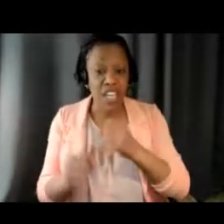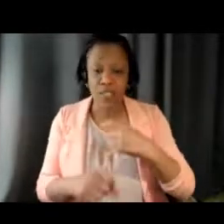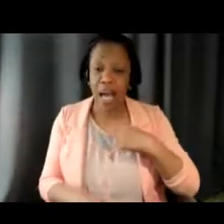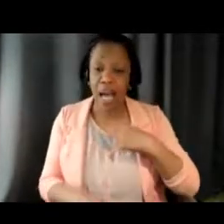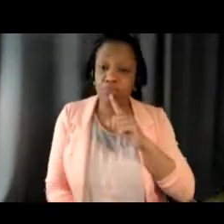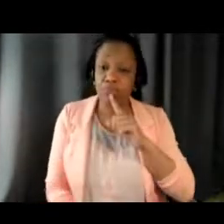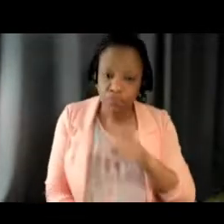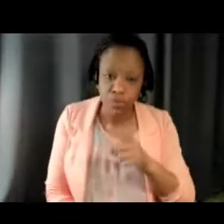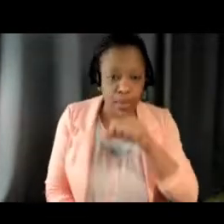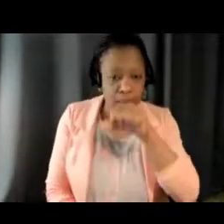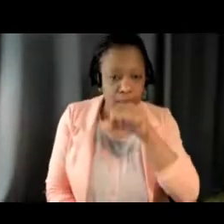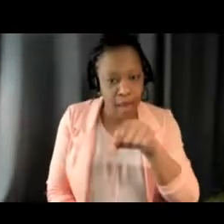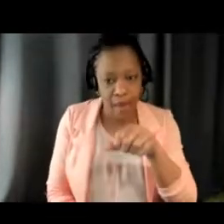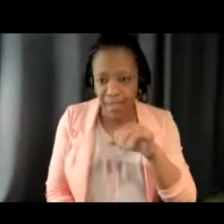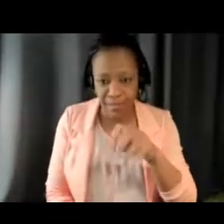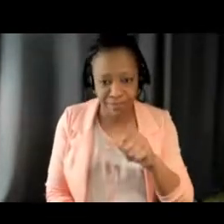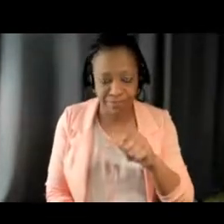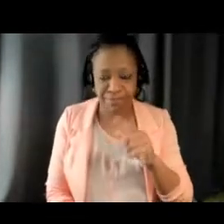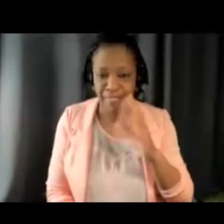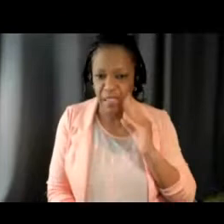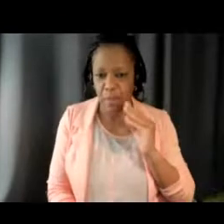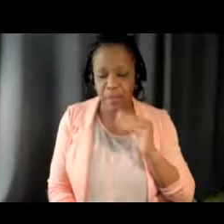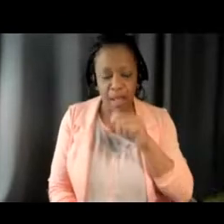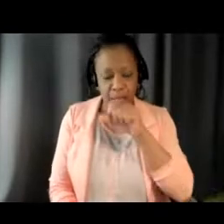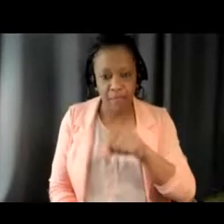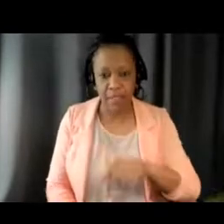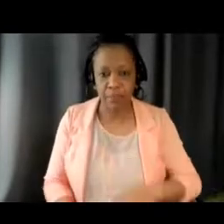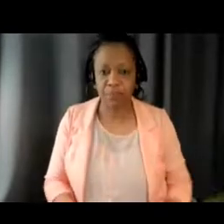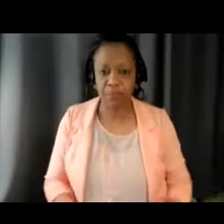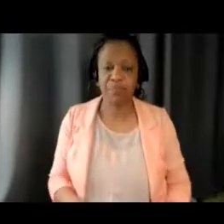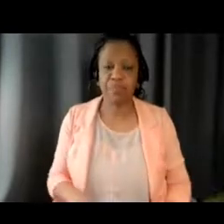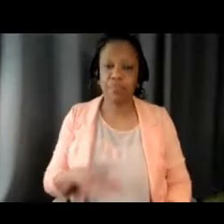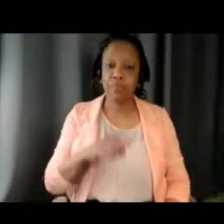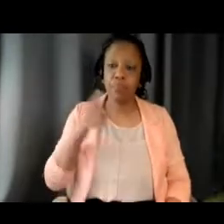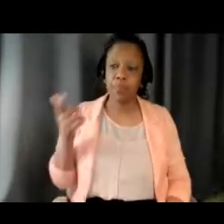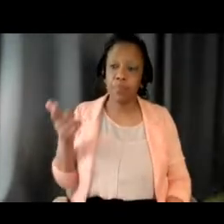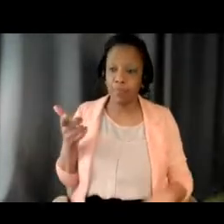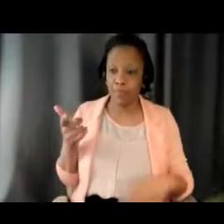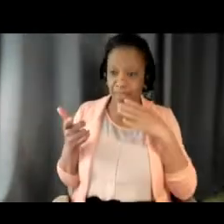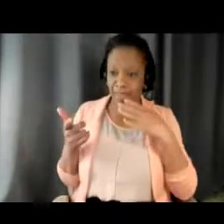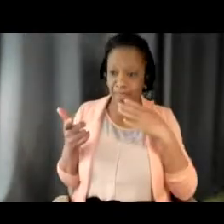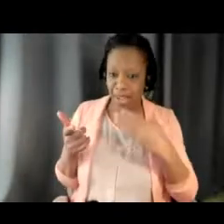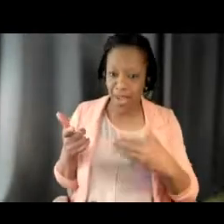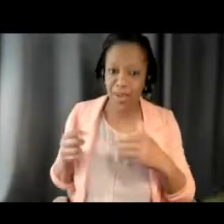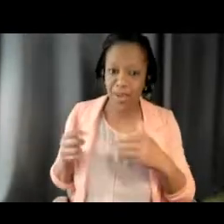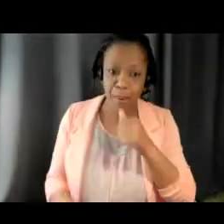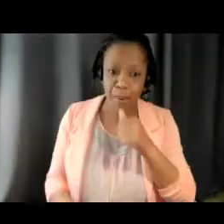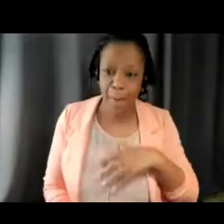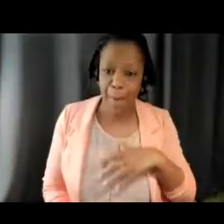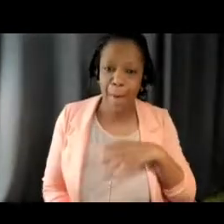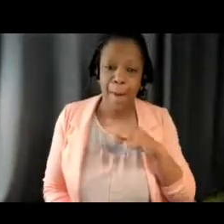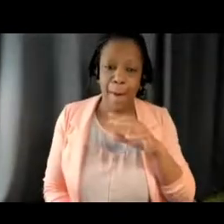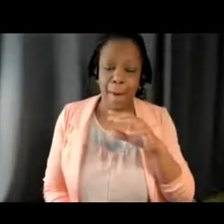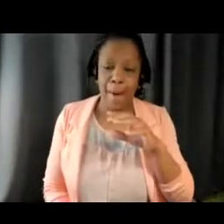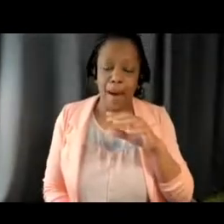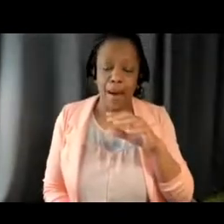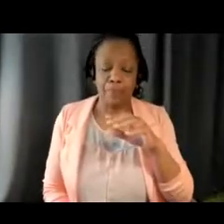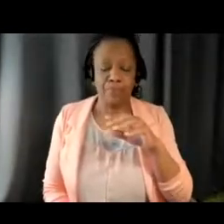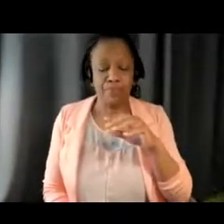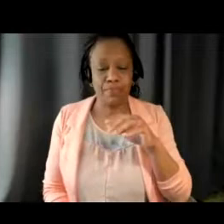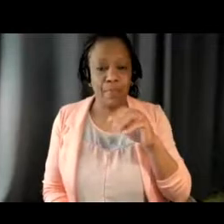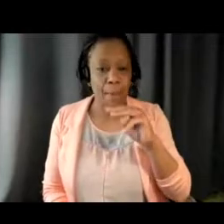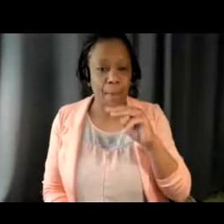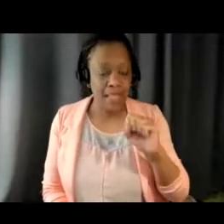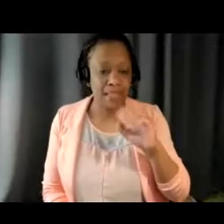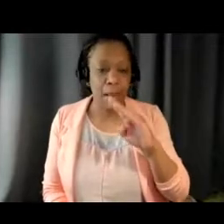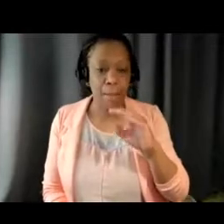Yeah. So we are, thank you, Ms. Butler. Sorry, I had a short interruption. Thank you, Ms. Butler. And the Butlers have been a dynamic